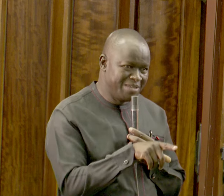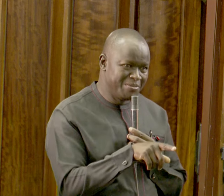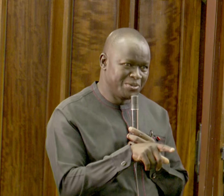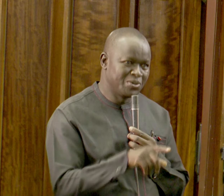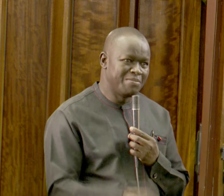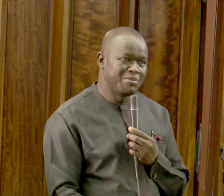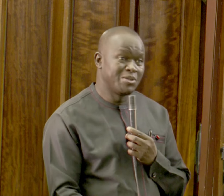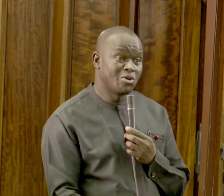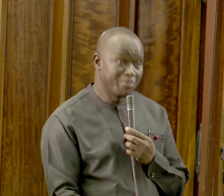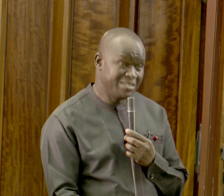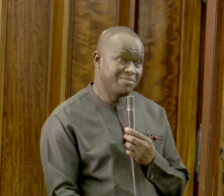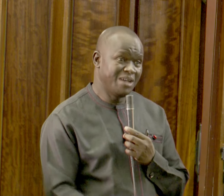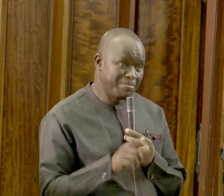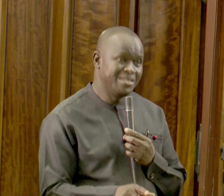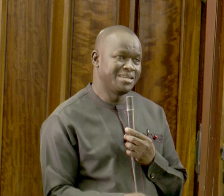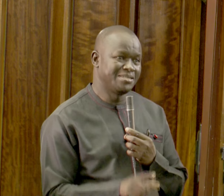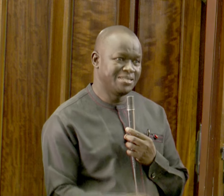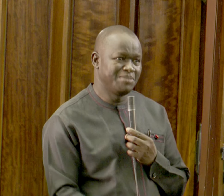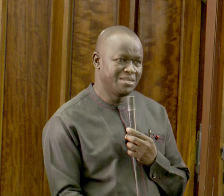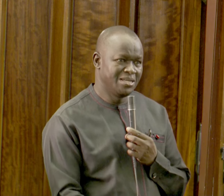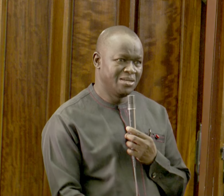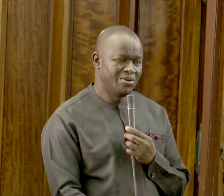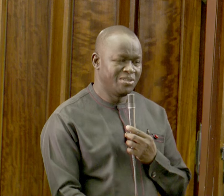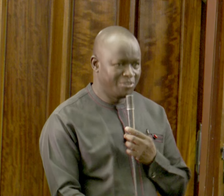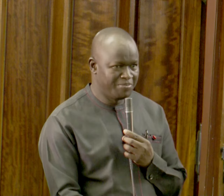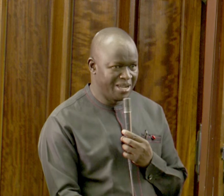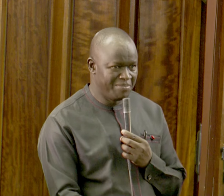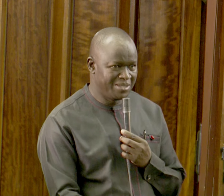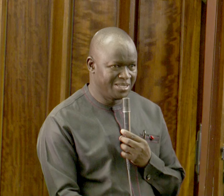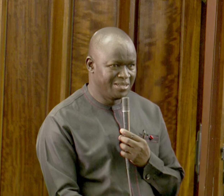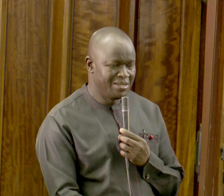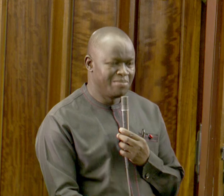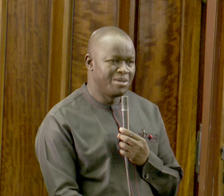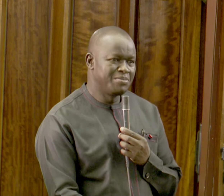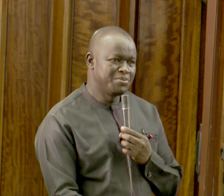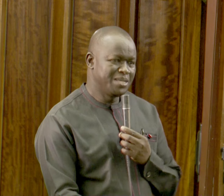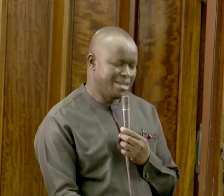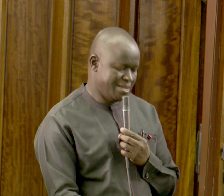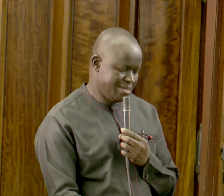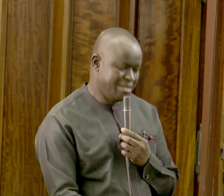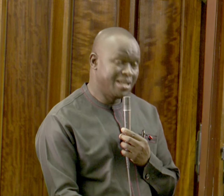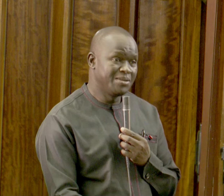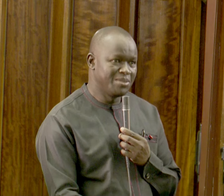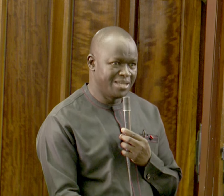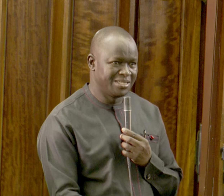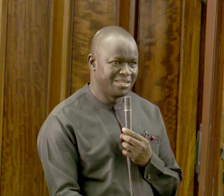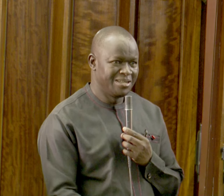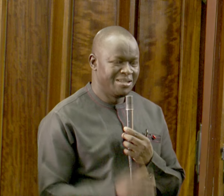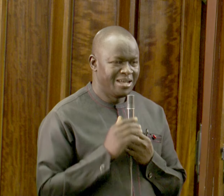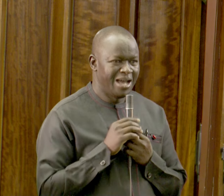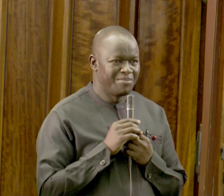both of them to come up with a comprehensive update and statement on the floor of Parliament. Madam Speaker, in line with